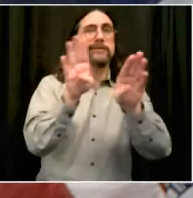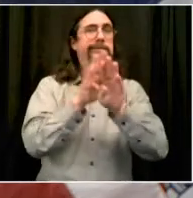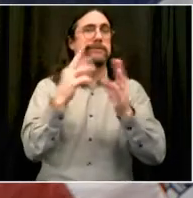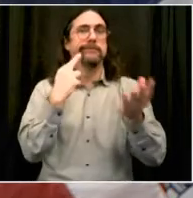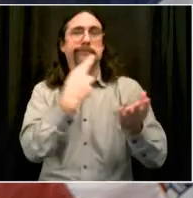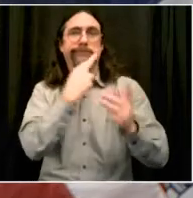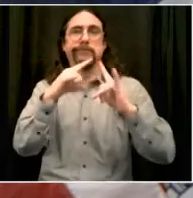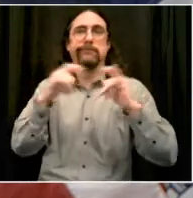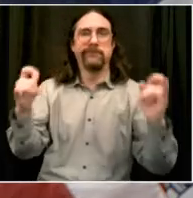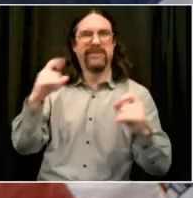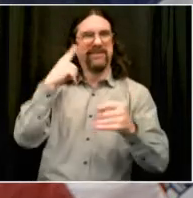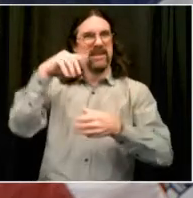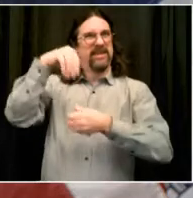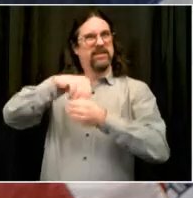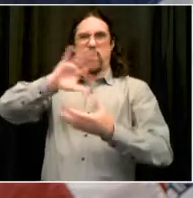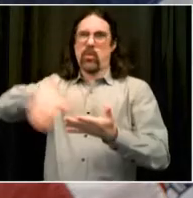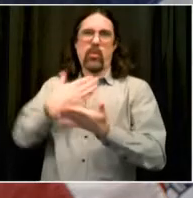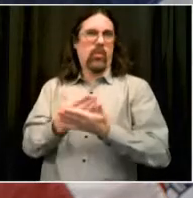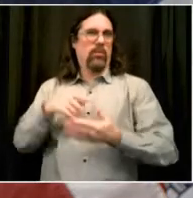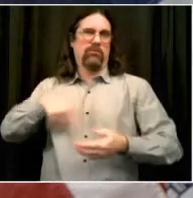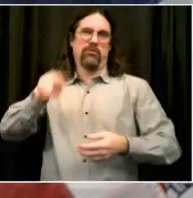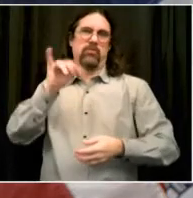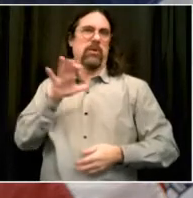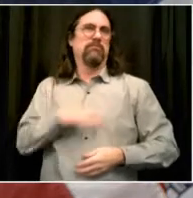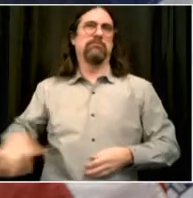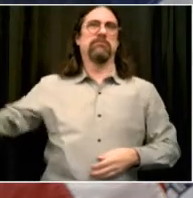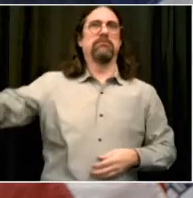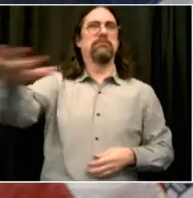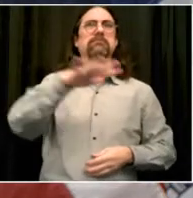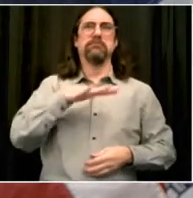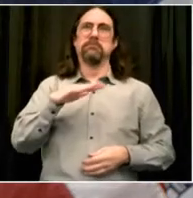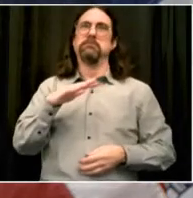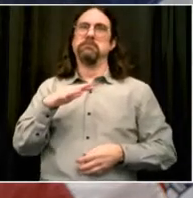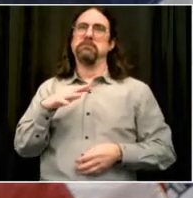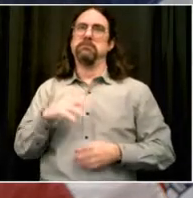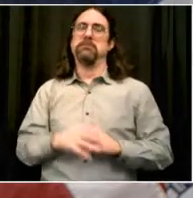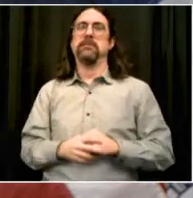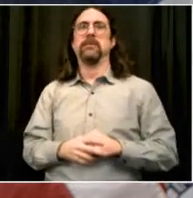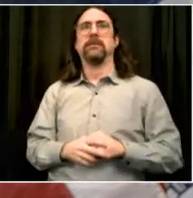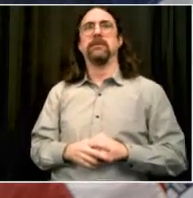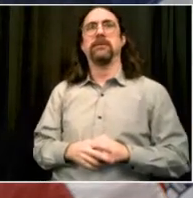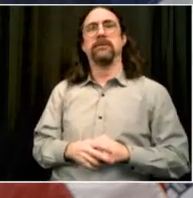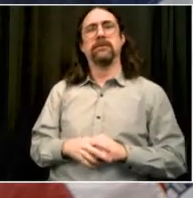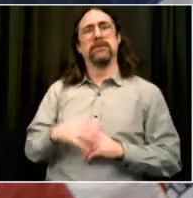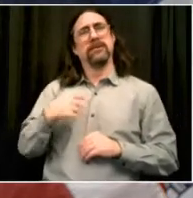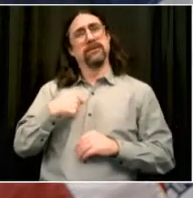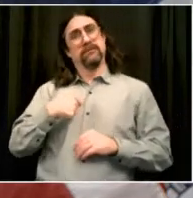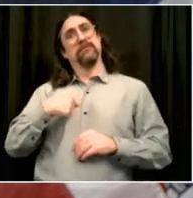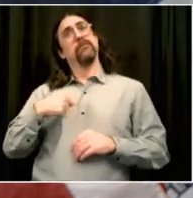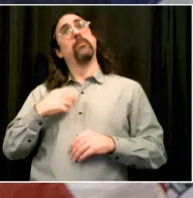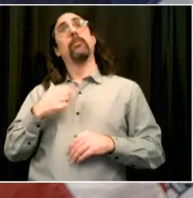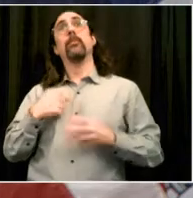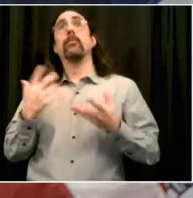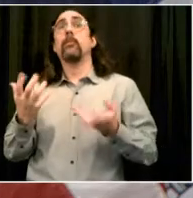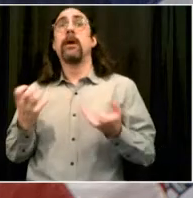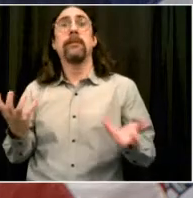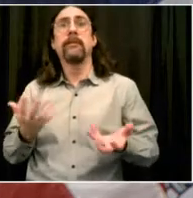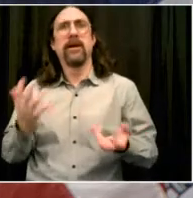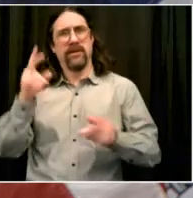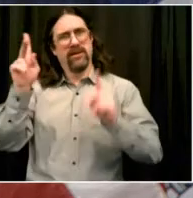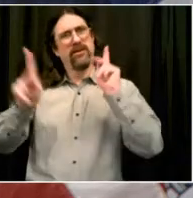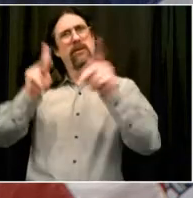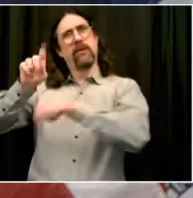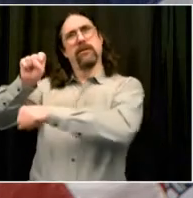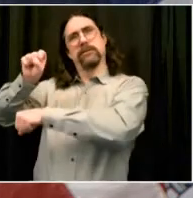jobs, obviously, but we've got to stop this new surge that we're facing, because again, this is the last big battle. I